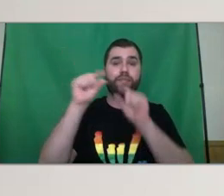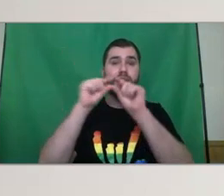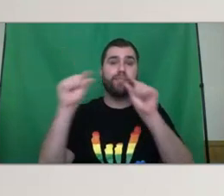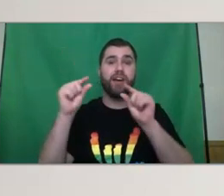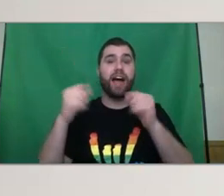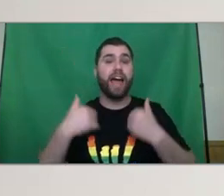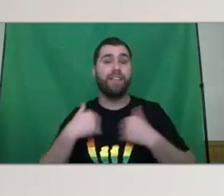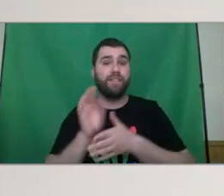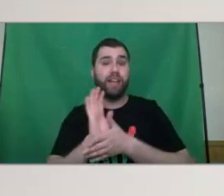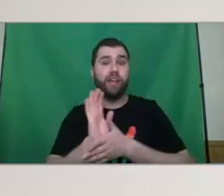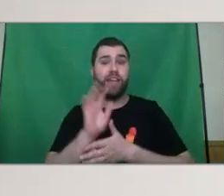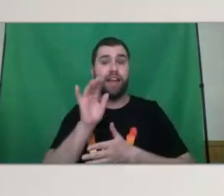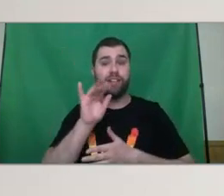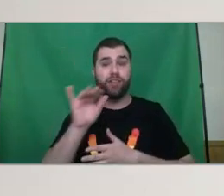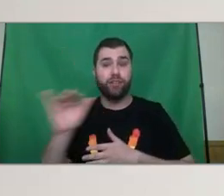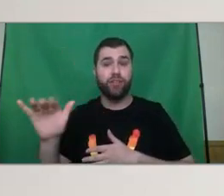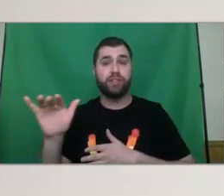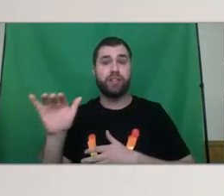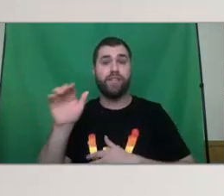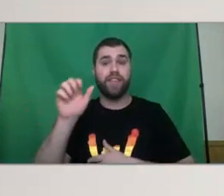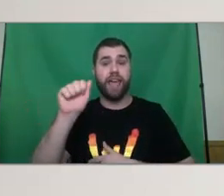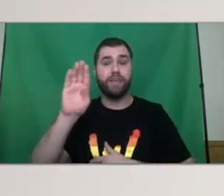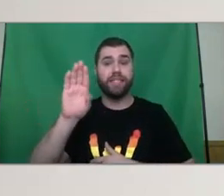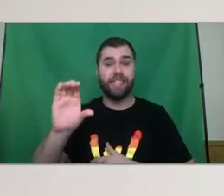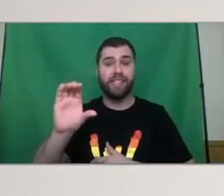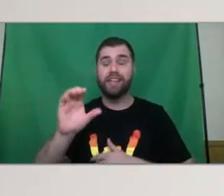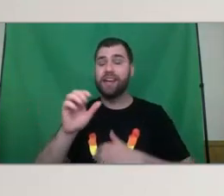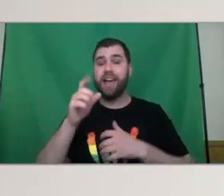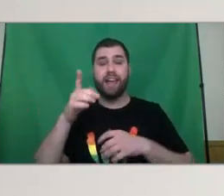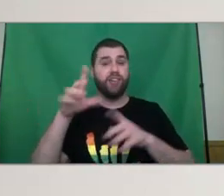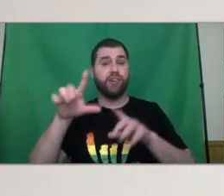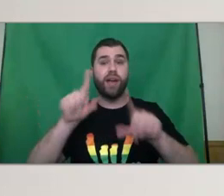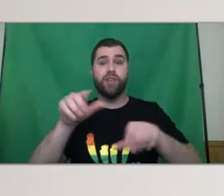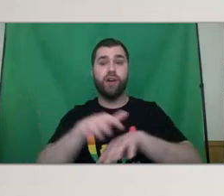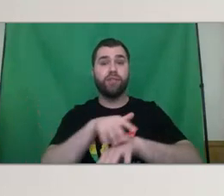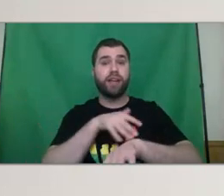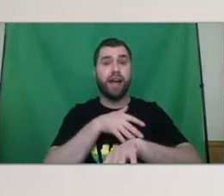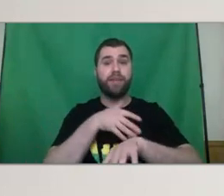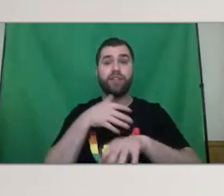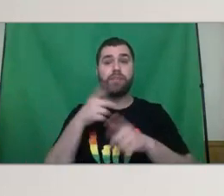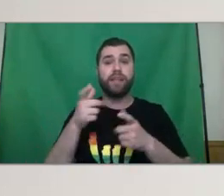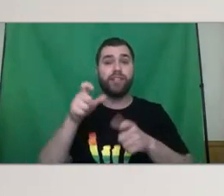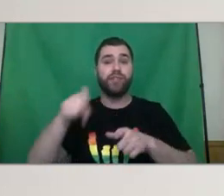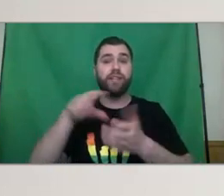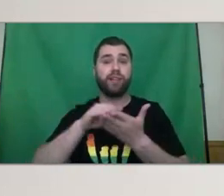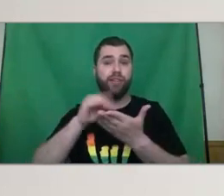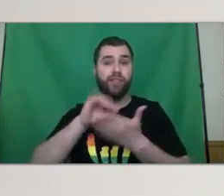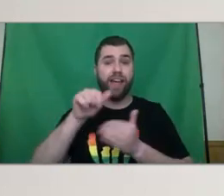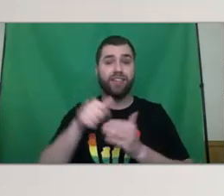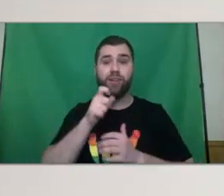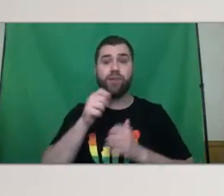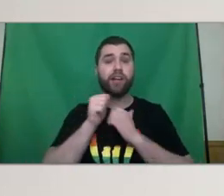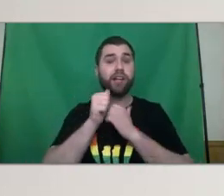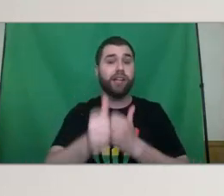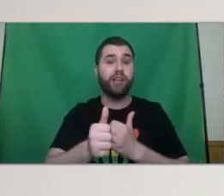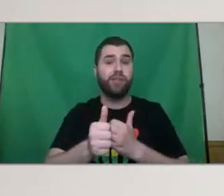I'll put up there. I have a video that tutorials of the ABCs, and you go at your own time, your own speed that you need to learn that.